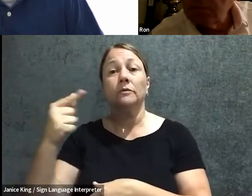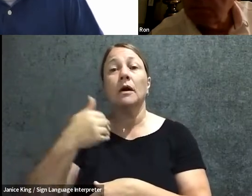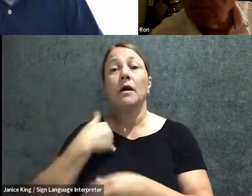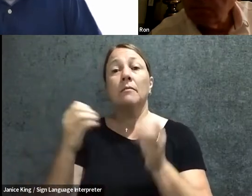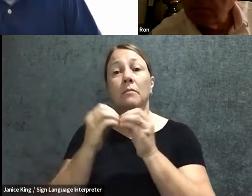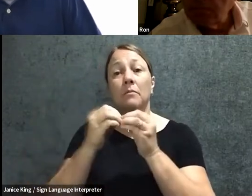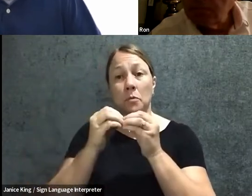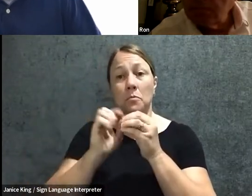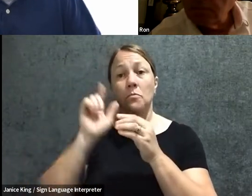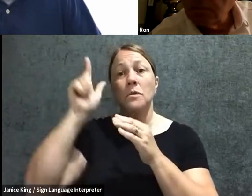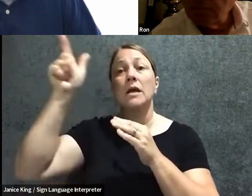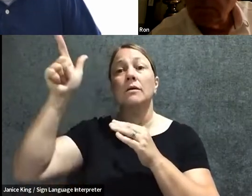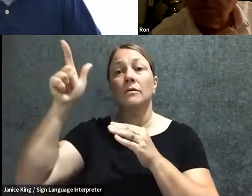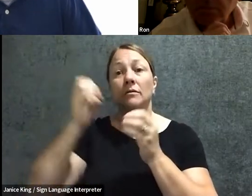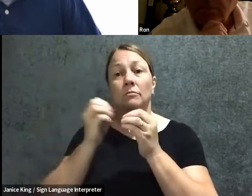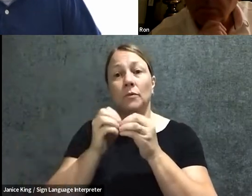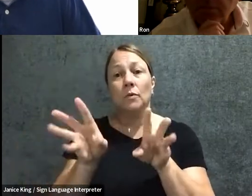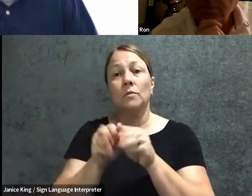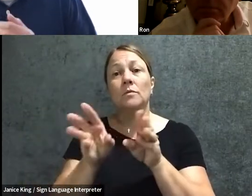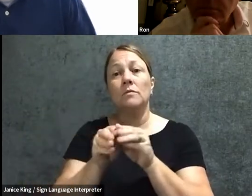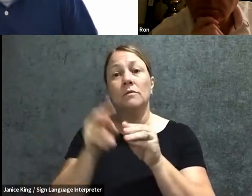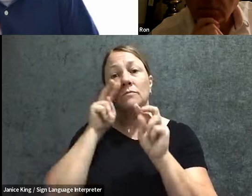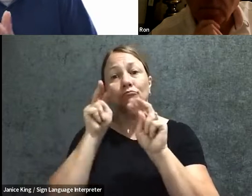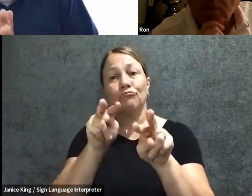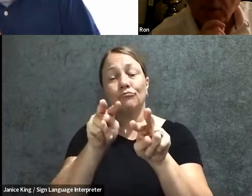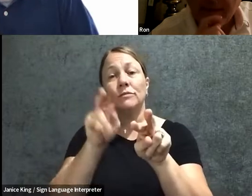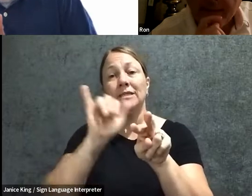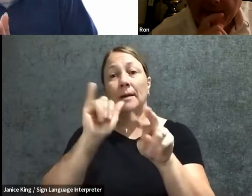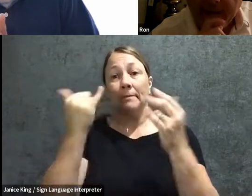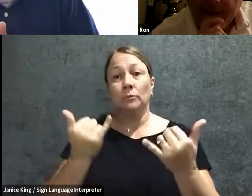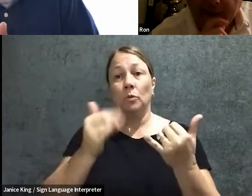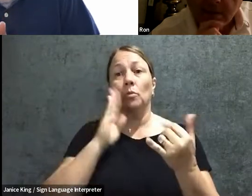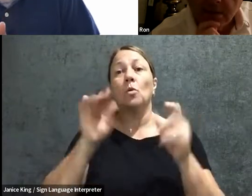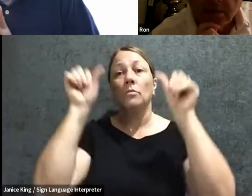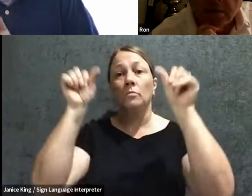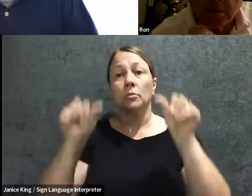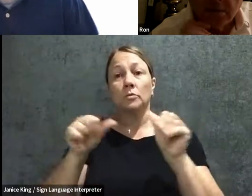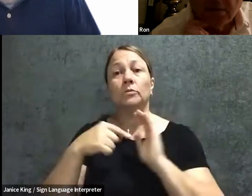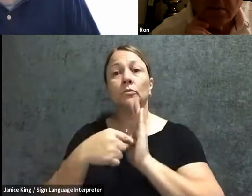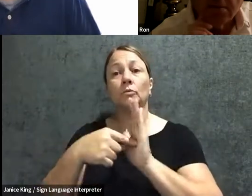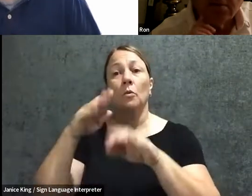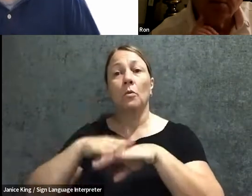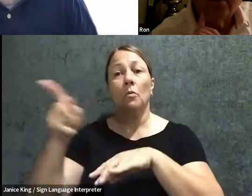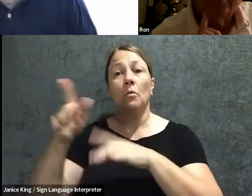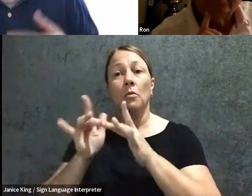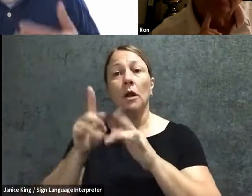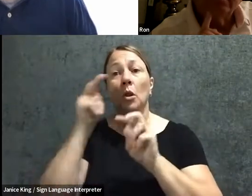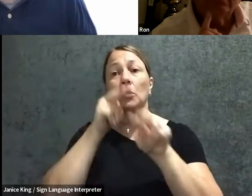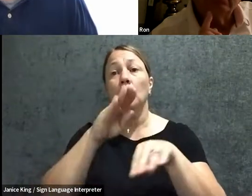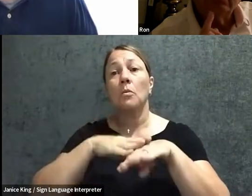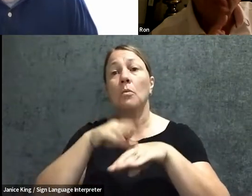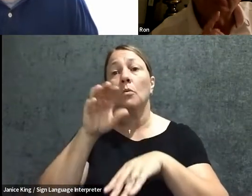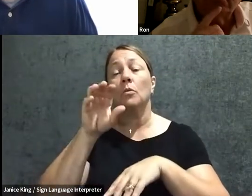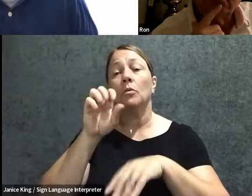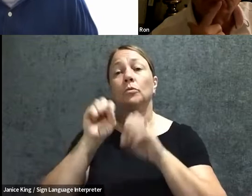one. And we're going to post the ones that we've already done and get them online, and follow us on social media, and we'll